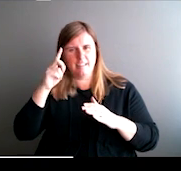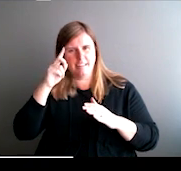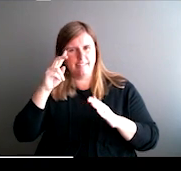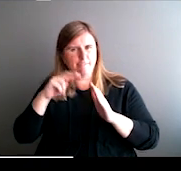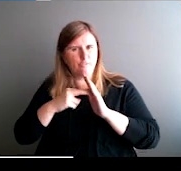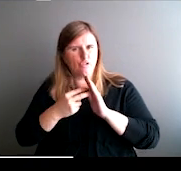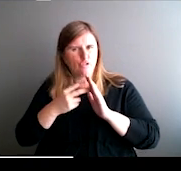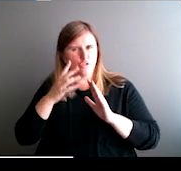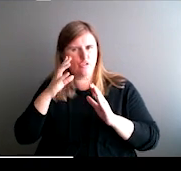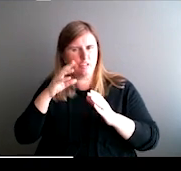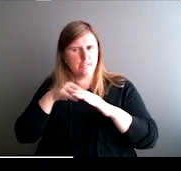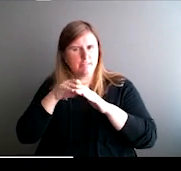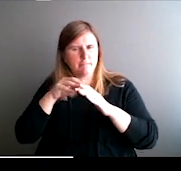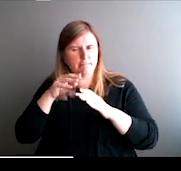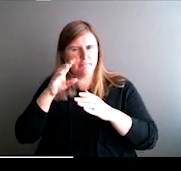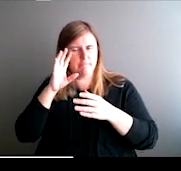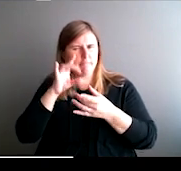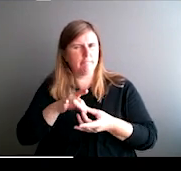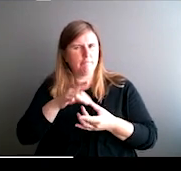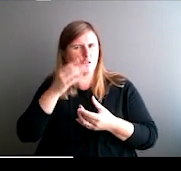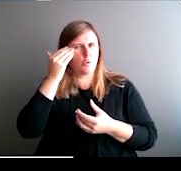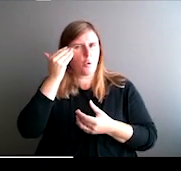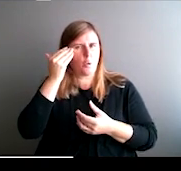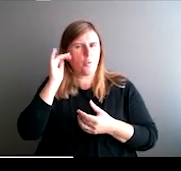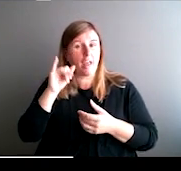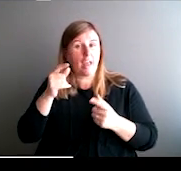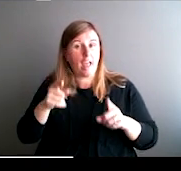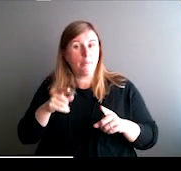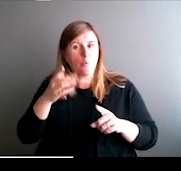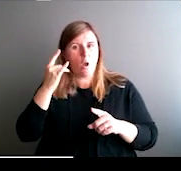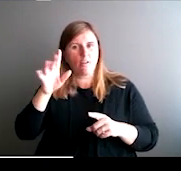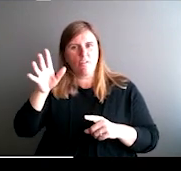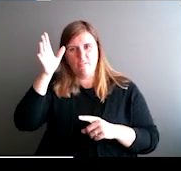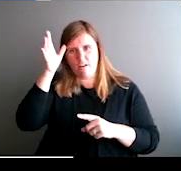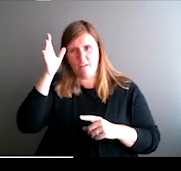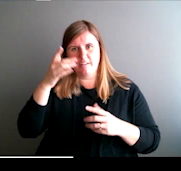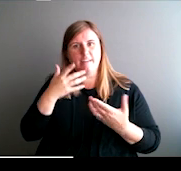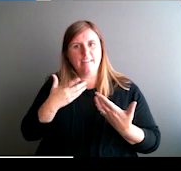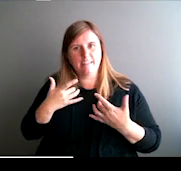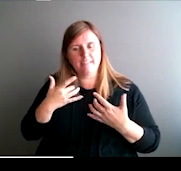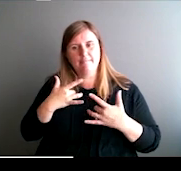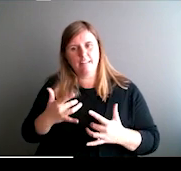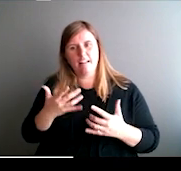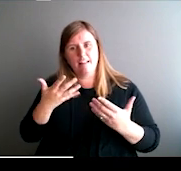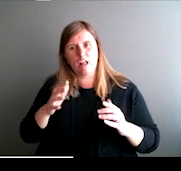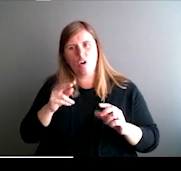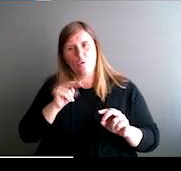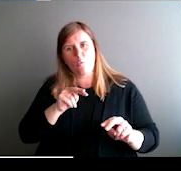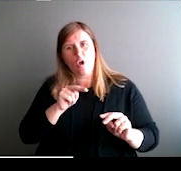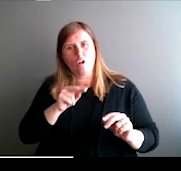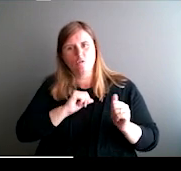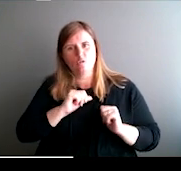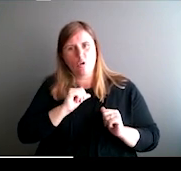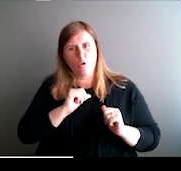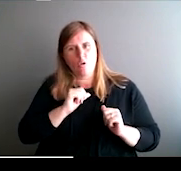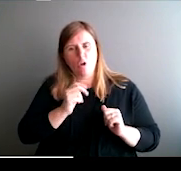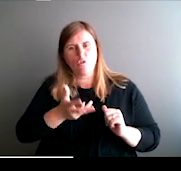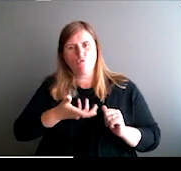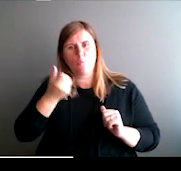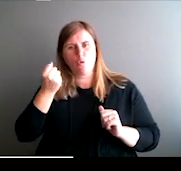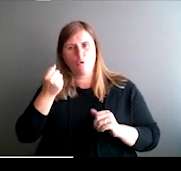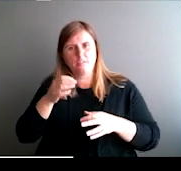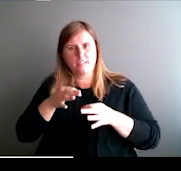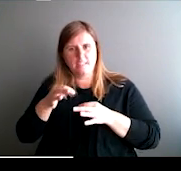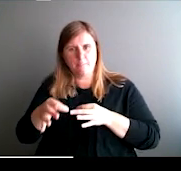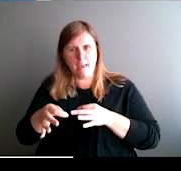she is engaging in that problematic behavior because her father keeps letting her watch her show and removes the demand to come